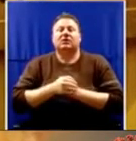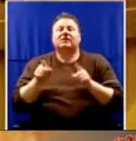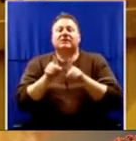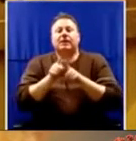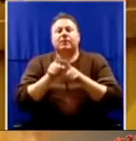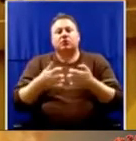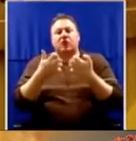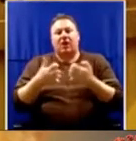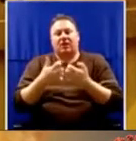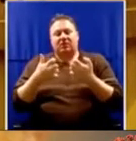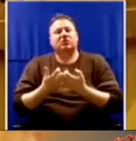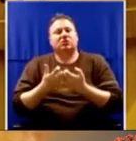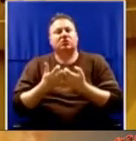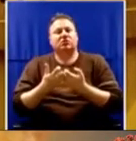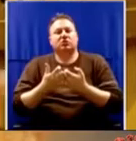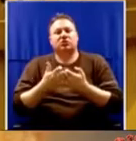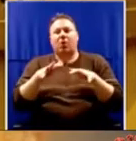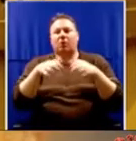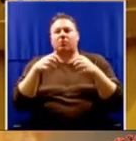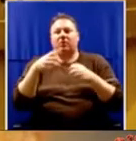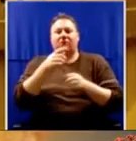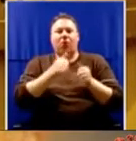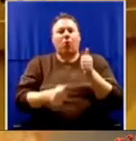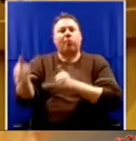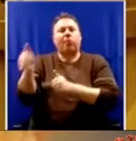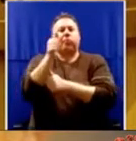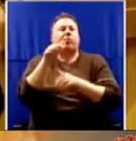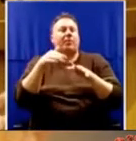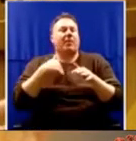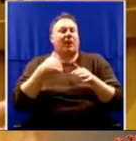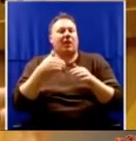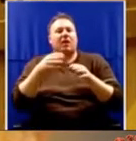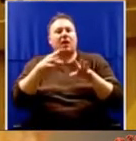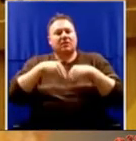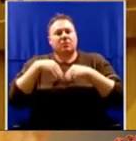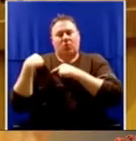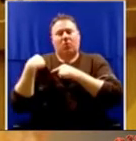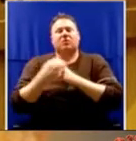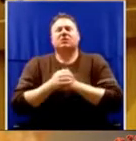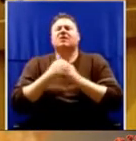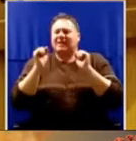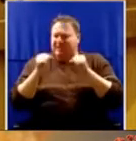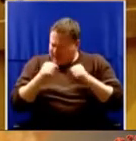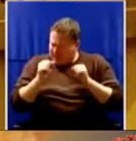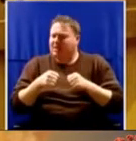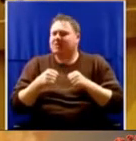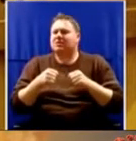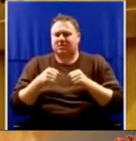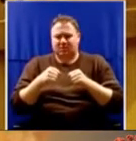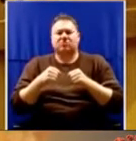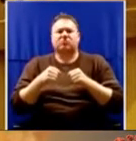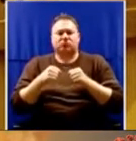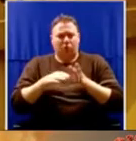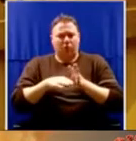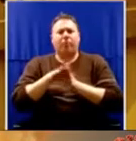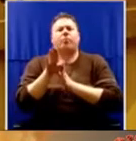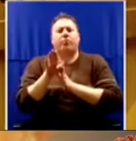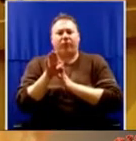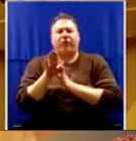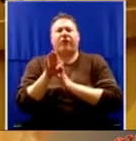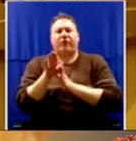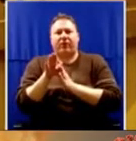to hold the Executive to account. We are in agreement that there has been some improvement since the March 2016 Nkandla judgment,